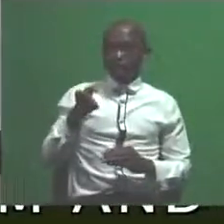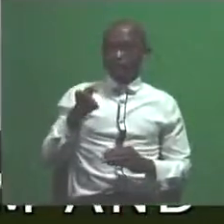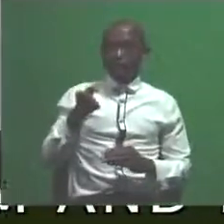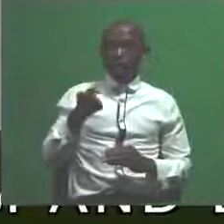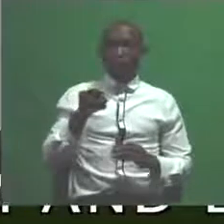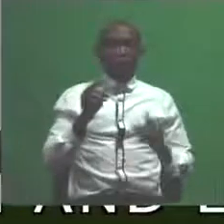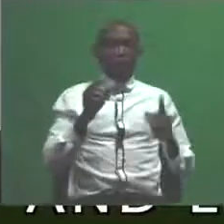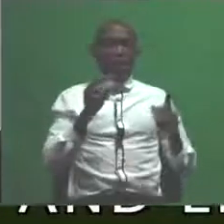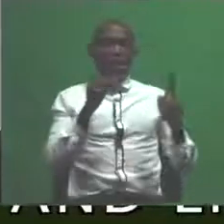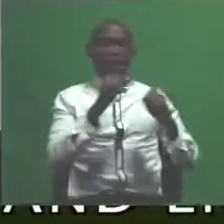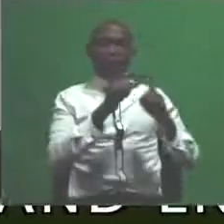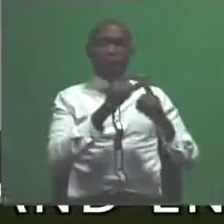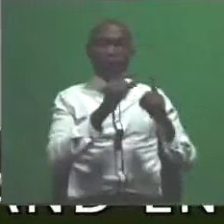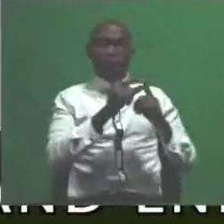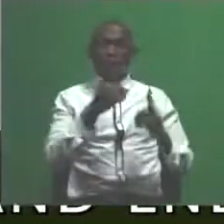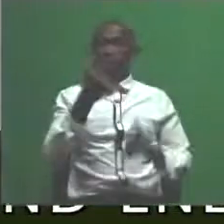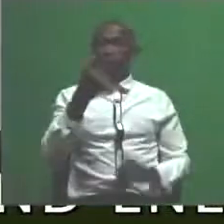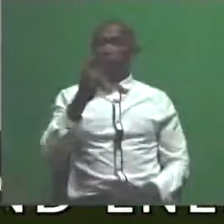thermic